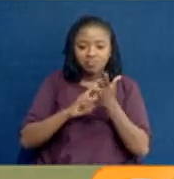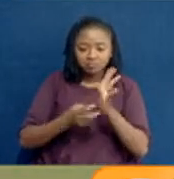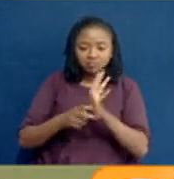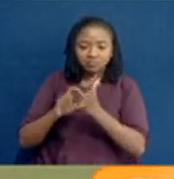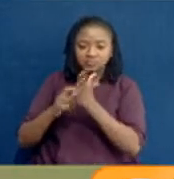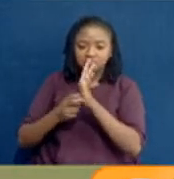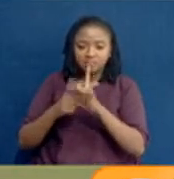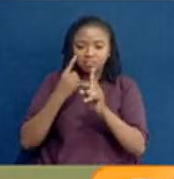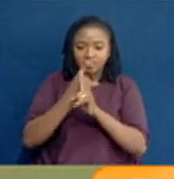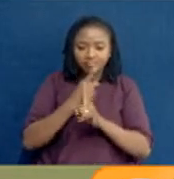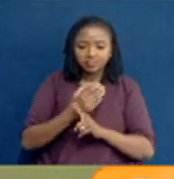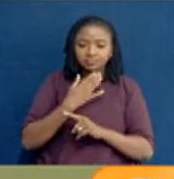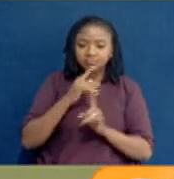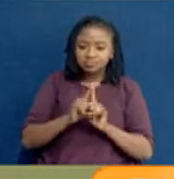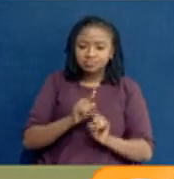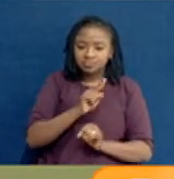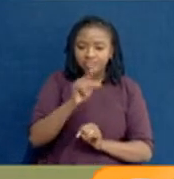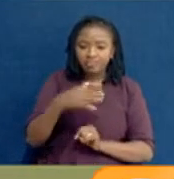want more information